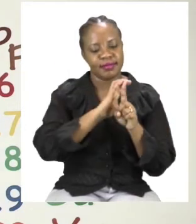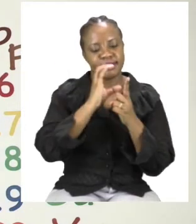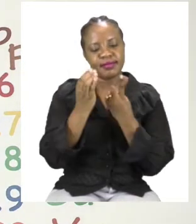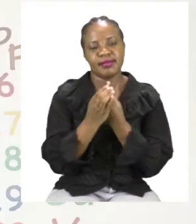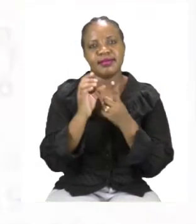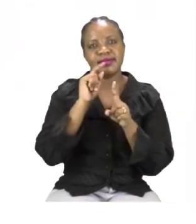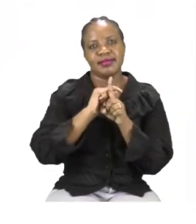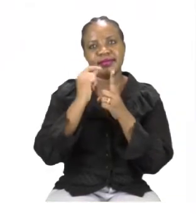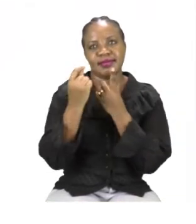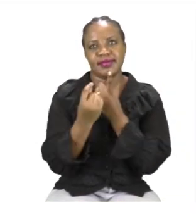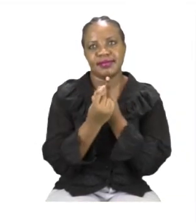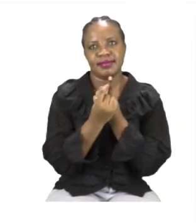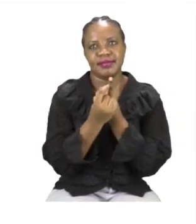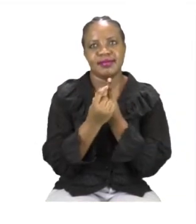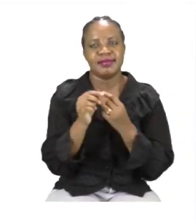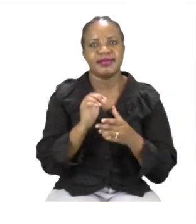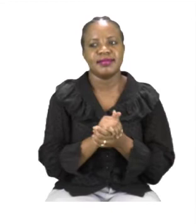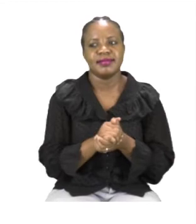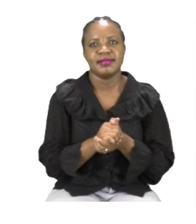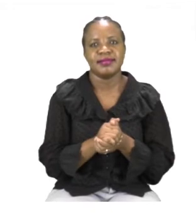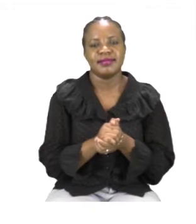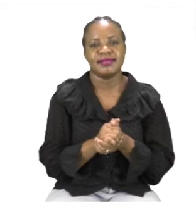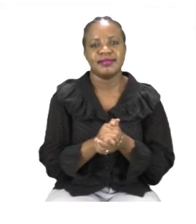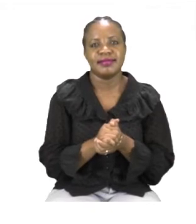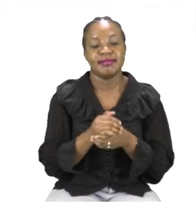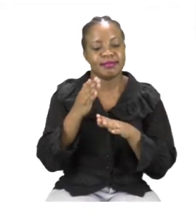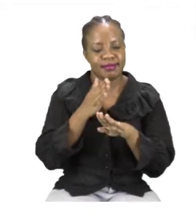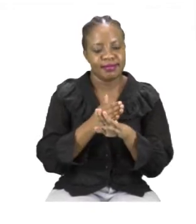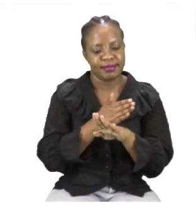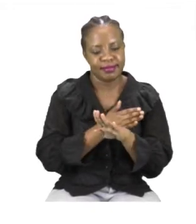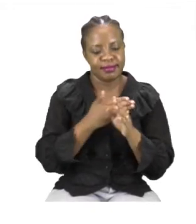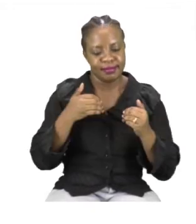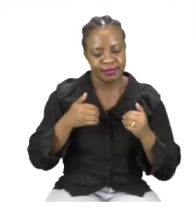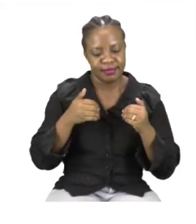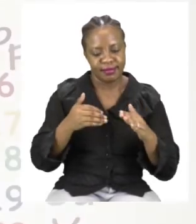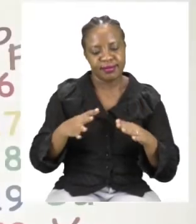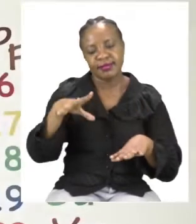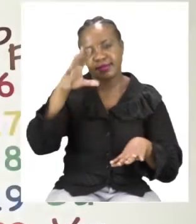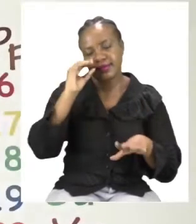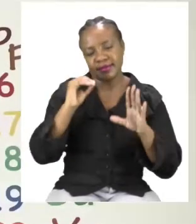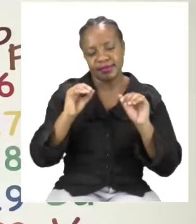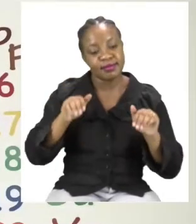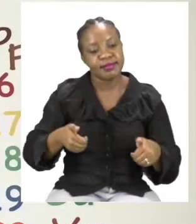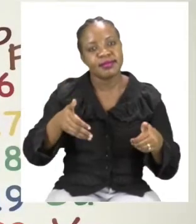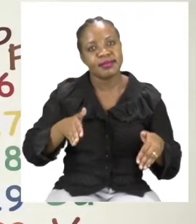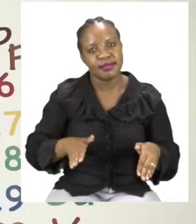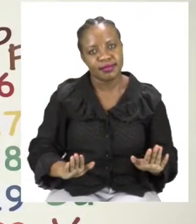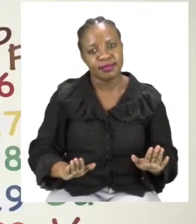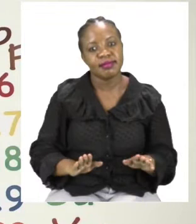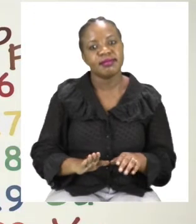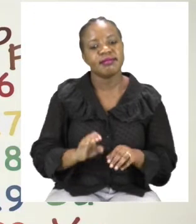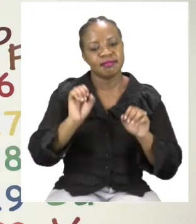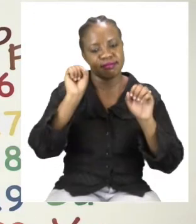culture and traditions. And before we get into any lessons, boys and girls, we need